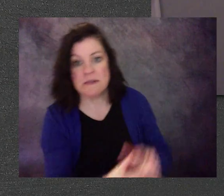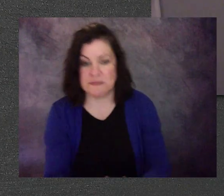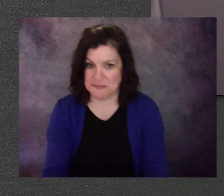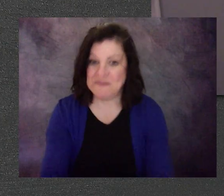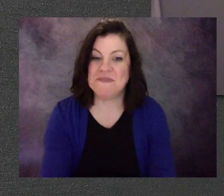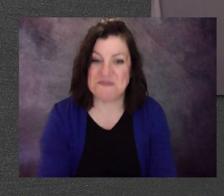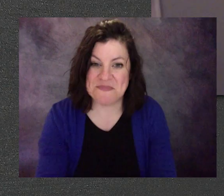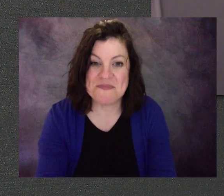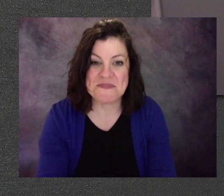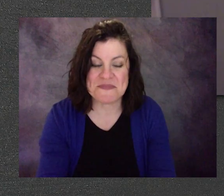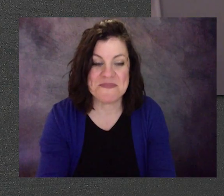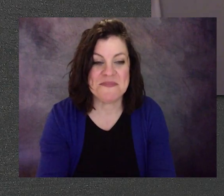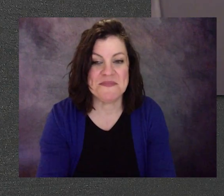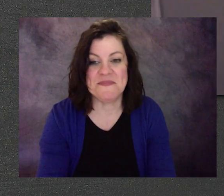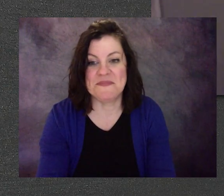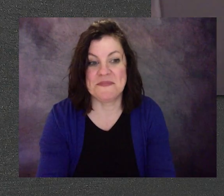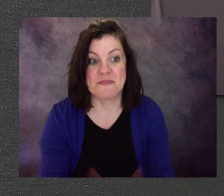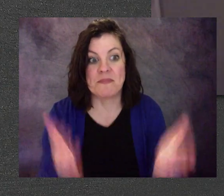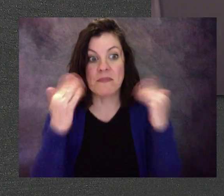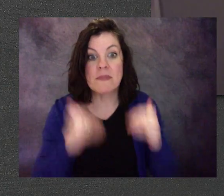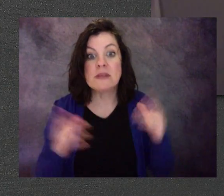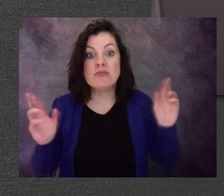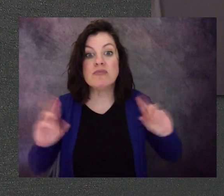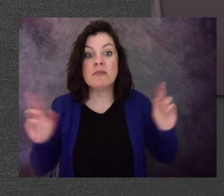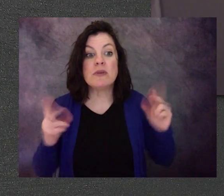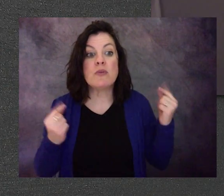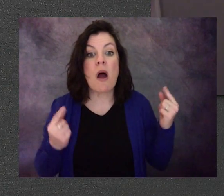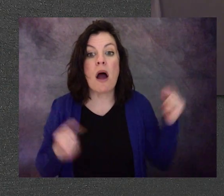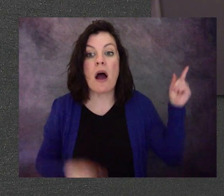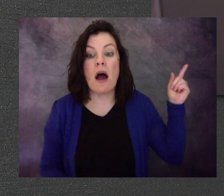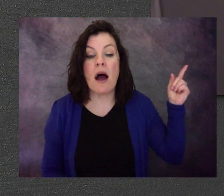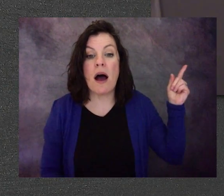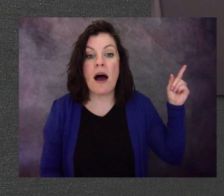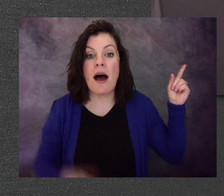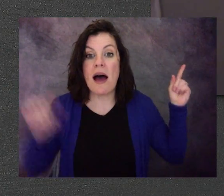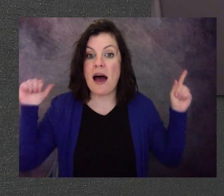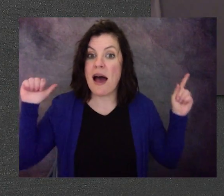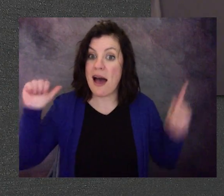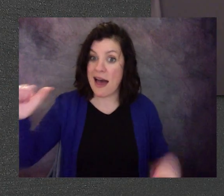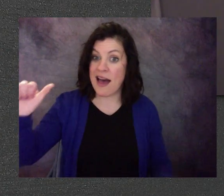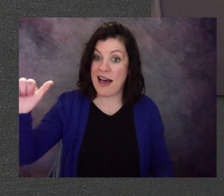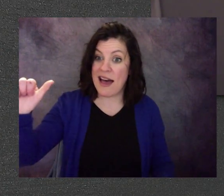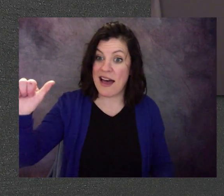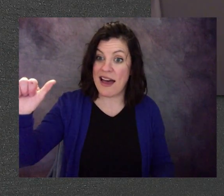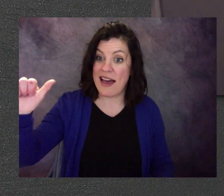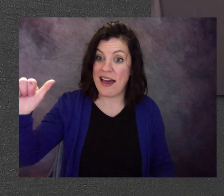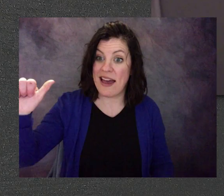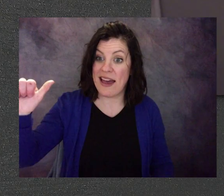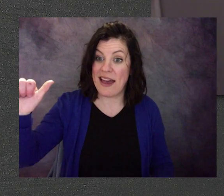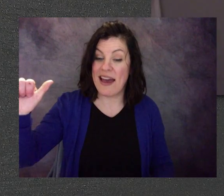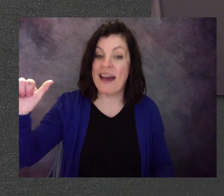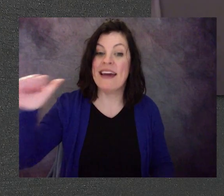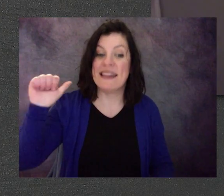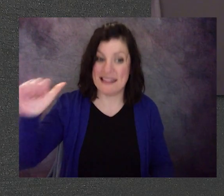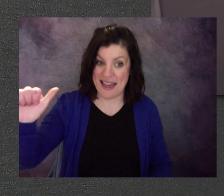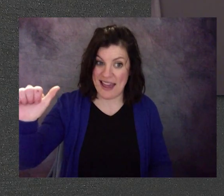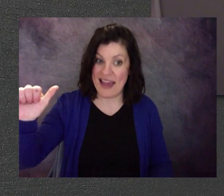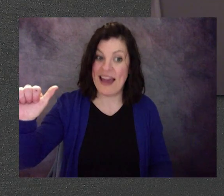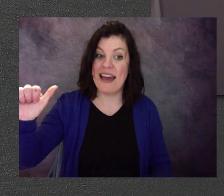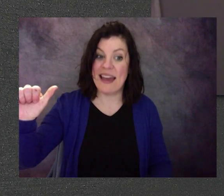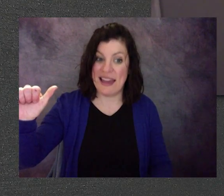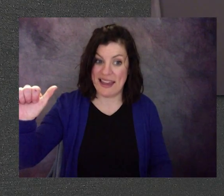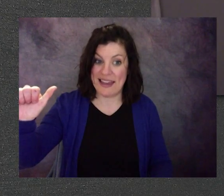lowercase. Here's the next one. Are you ready? This is the letter A. A says A. Is this